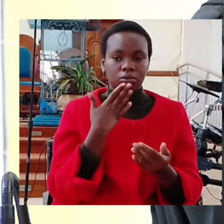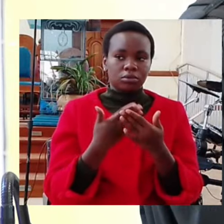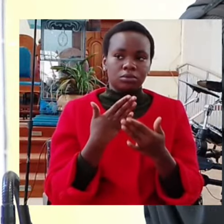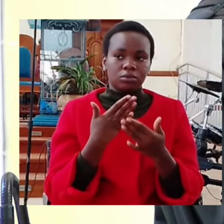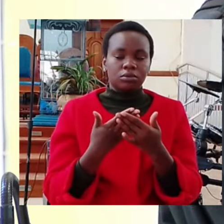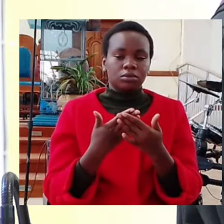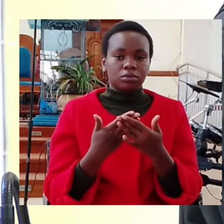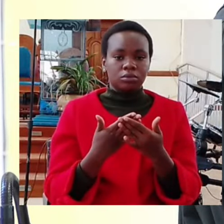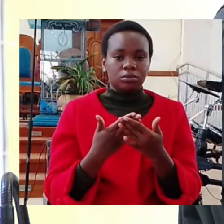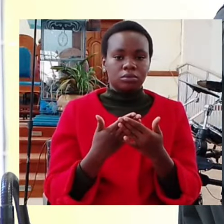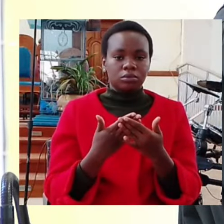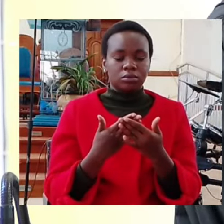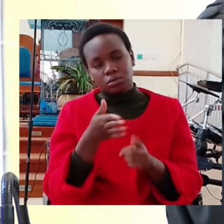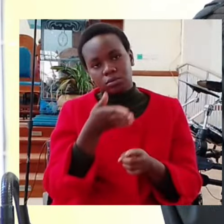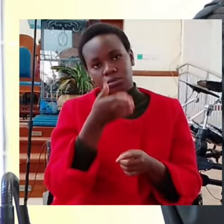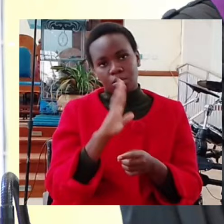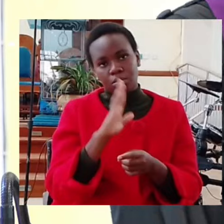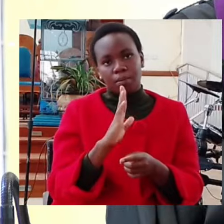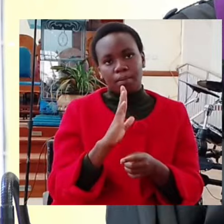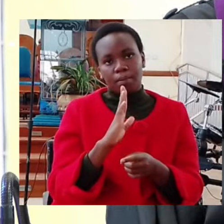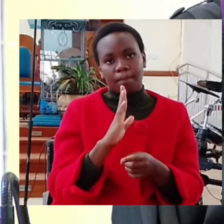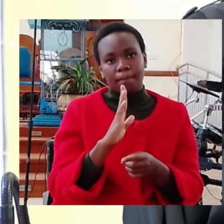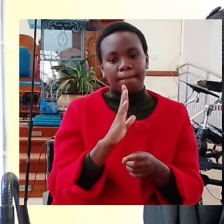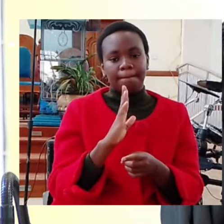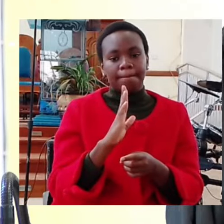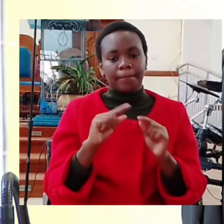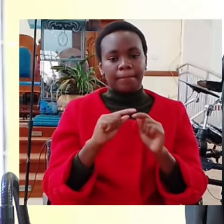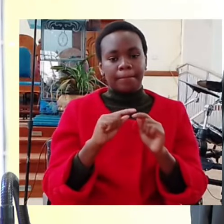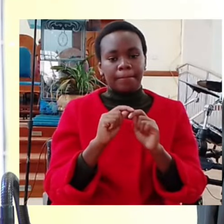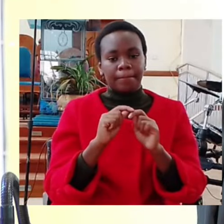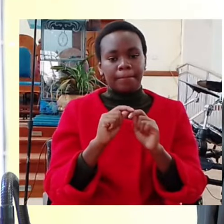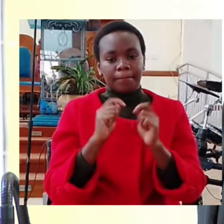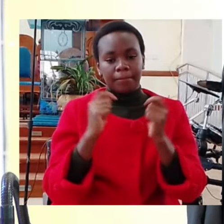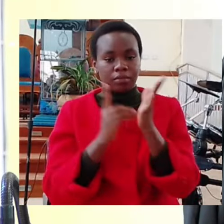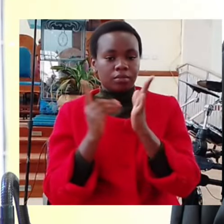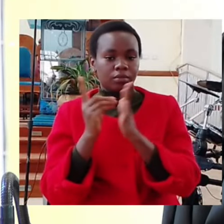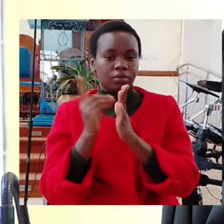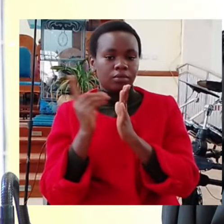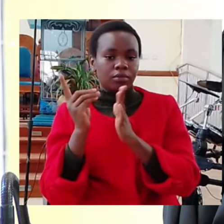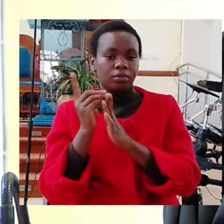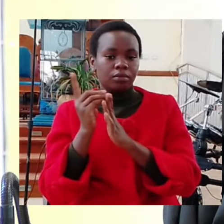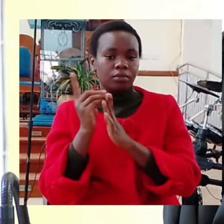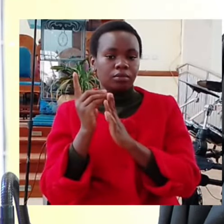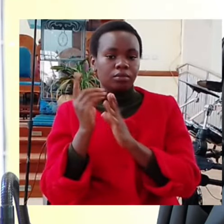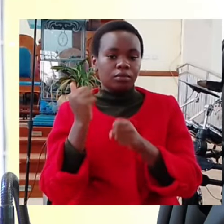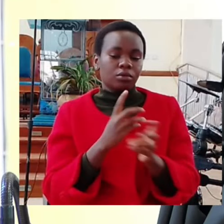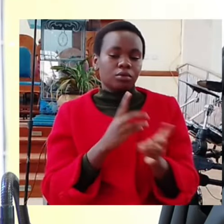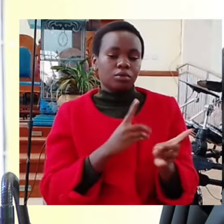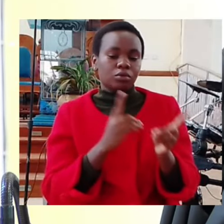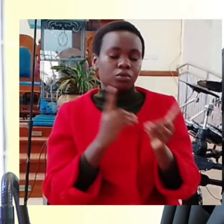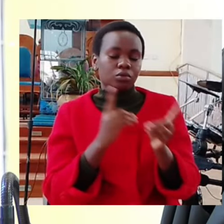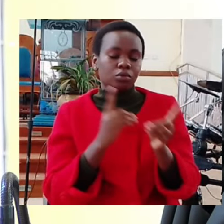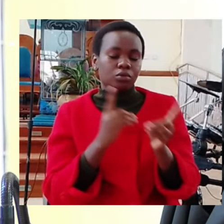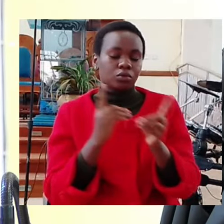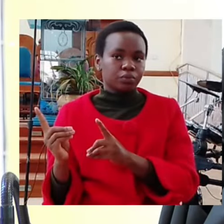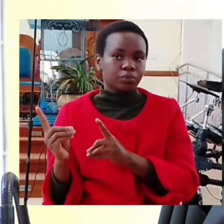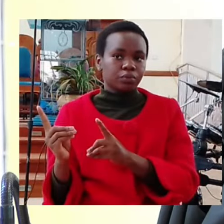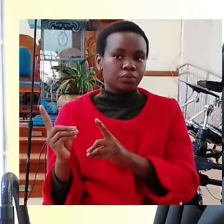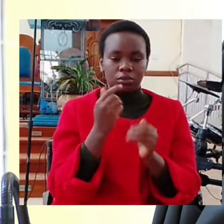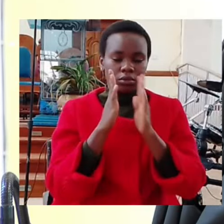igwa kiwoki ya gai, ni timu ya development na wirore ya maraturutera, na netoku muhoe ra